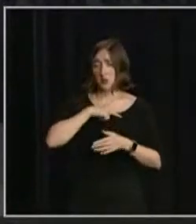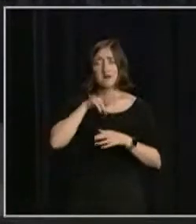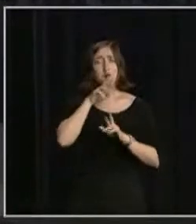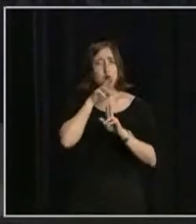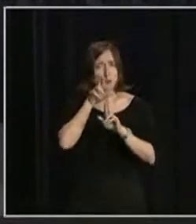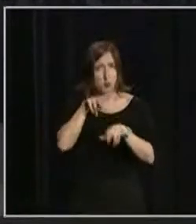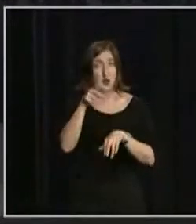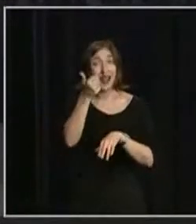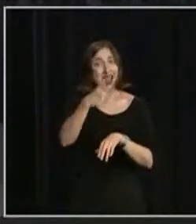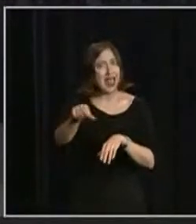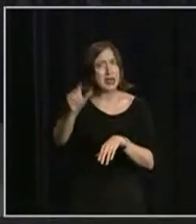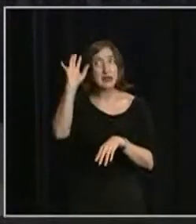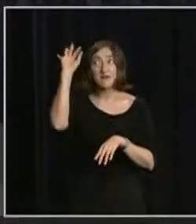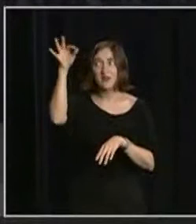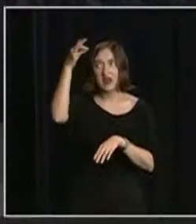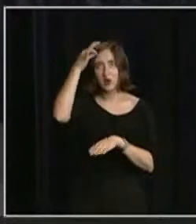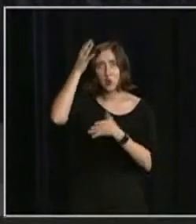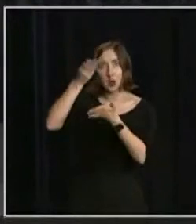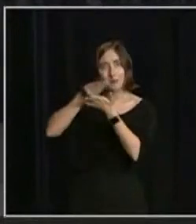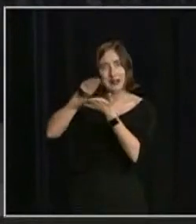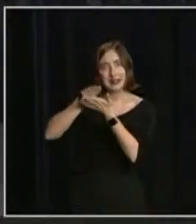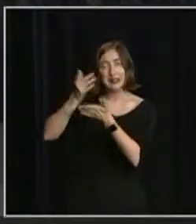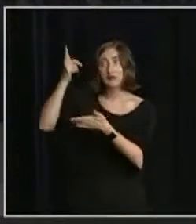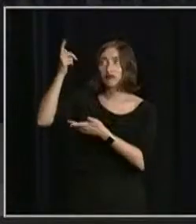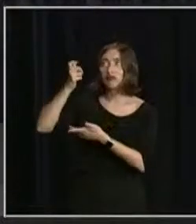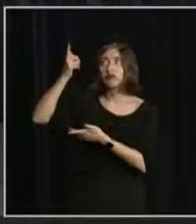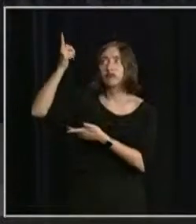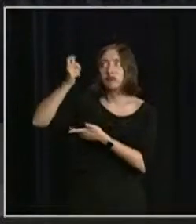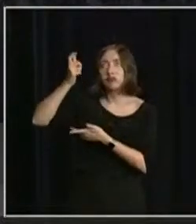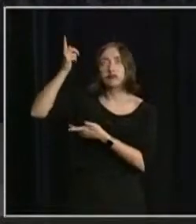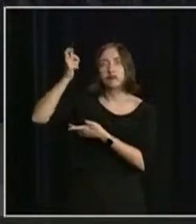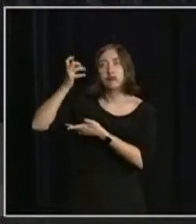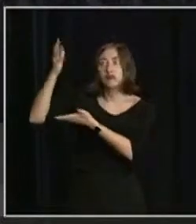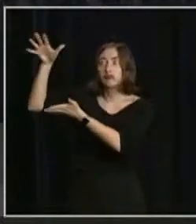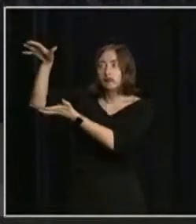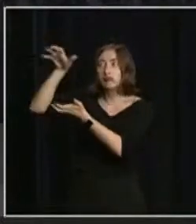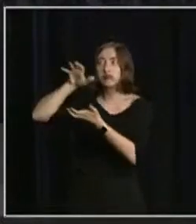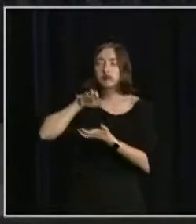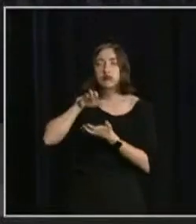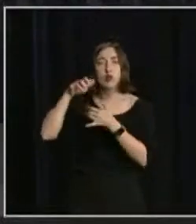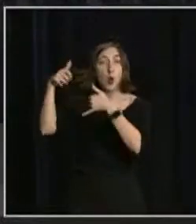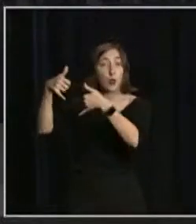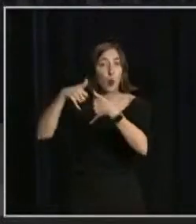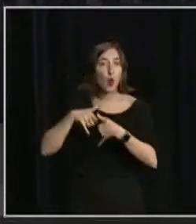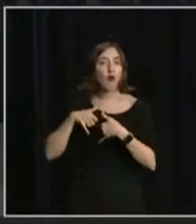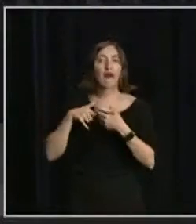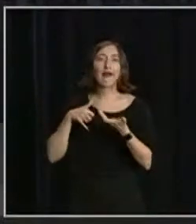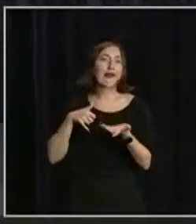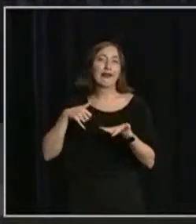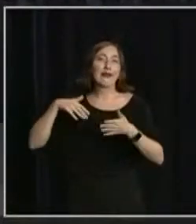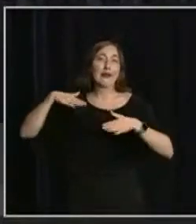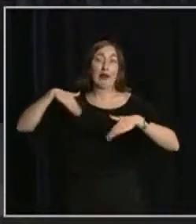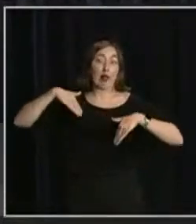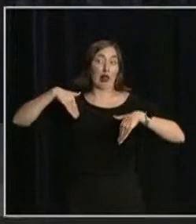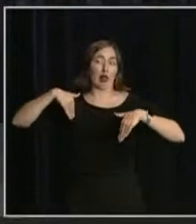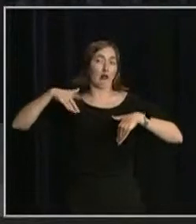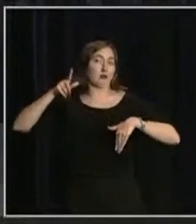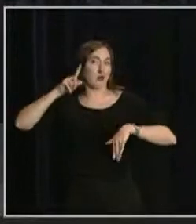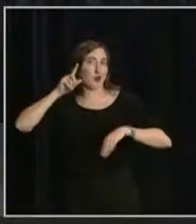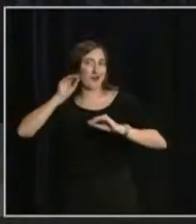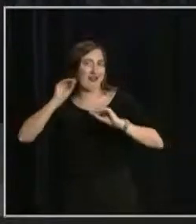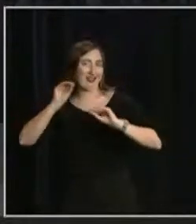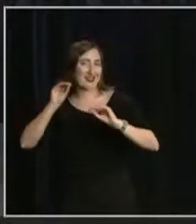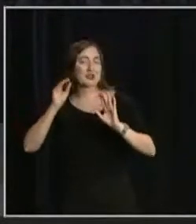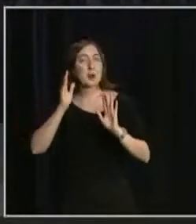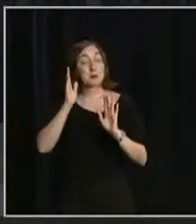grant funding that we've received, but I have not received the official word about that grant award. And as soon as we do, we'll make sure to issue a statement or an